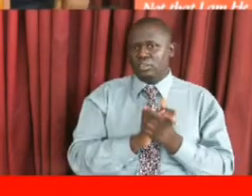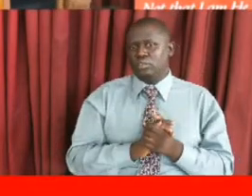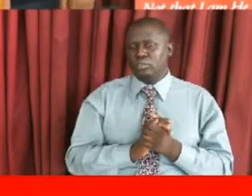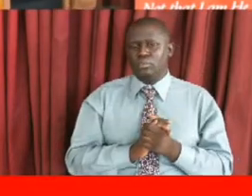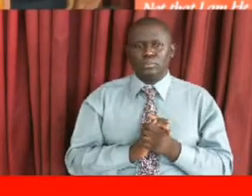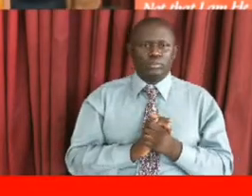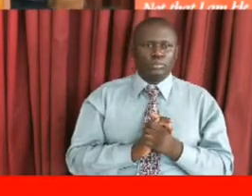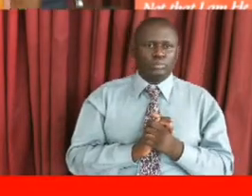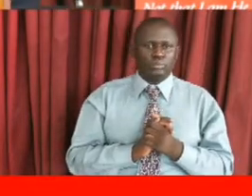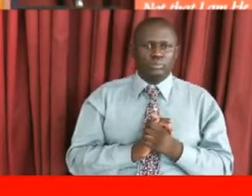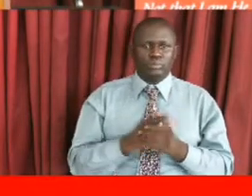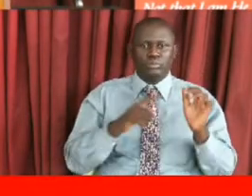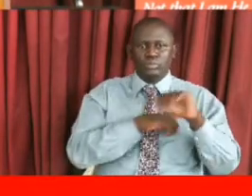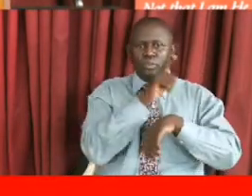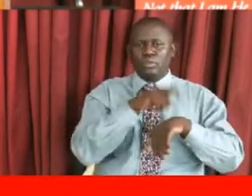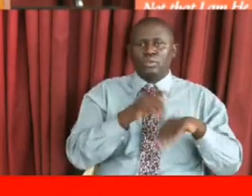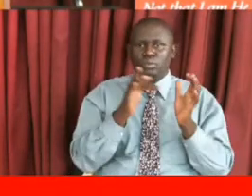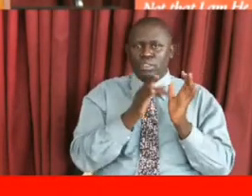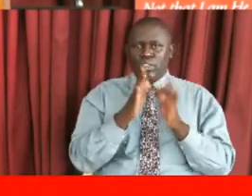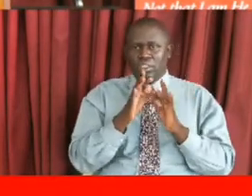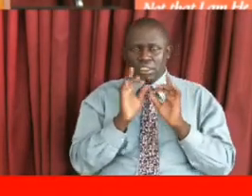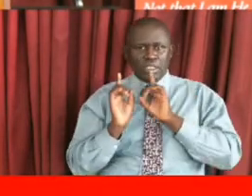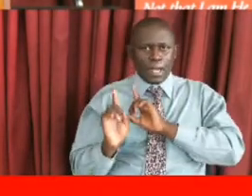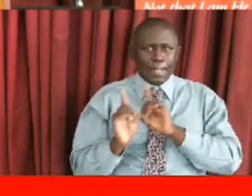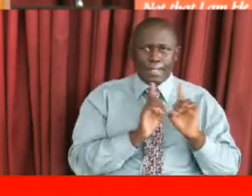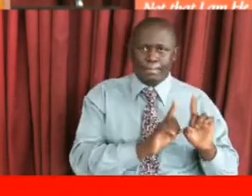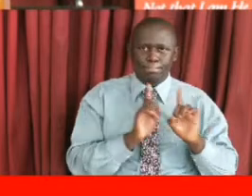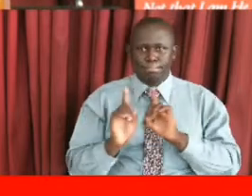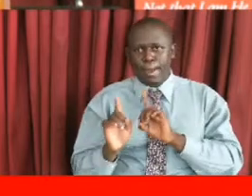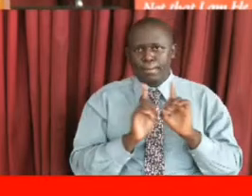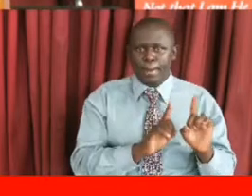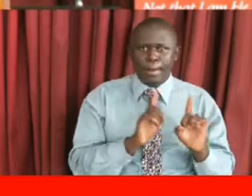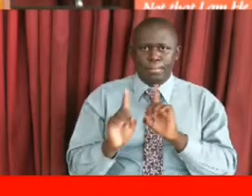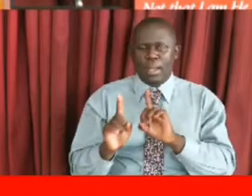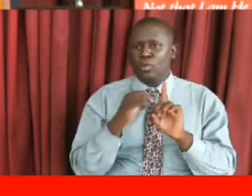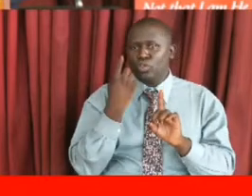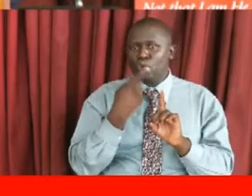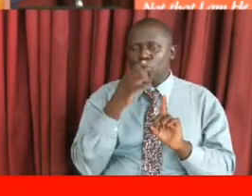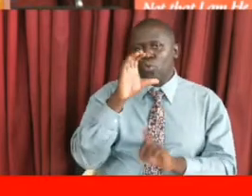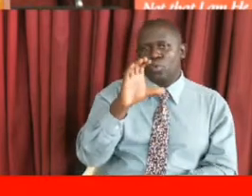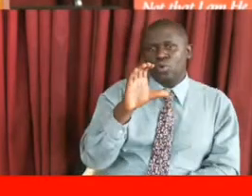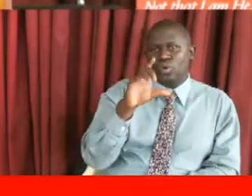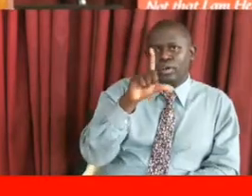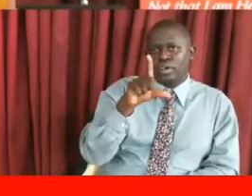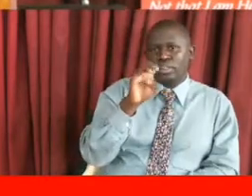Lord when Jesus walked with copas and his friend he was just a